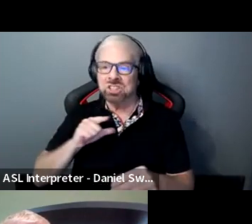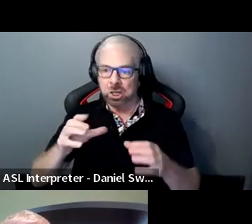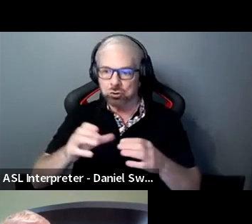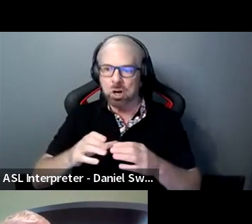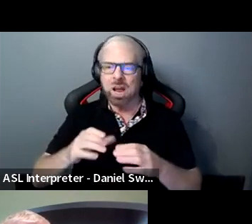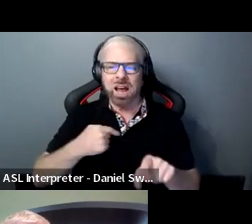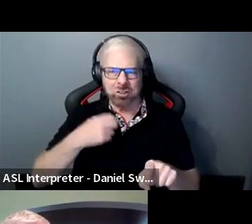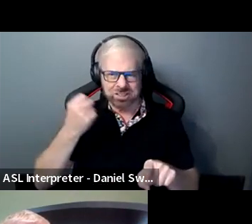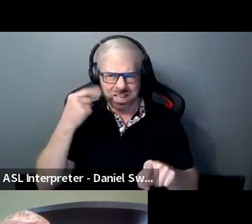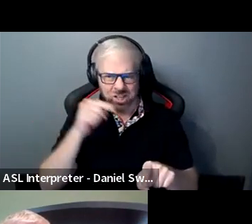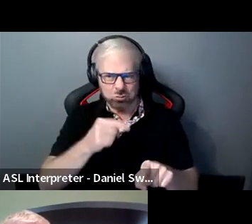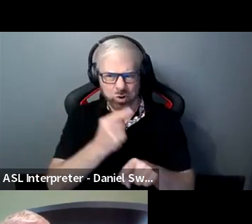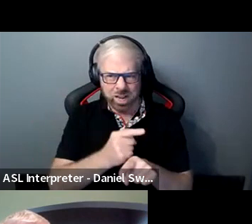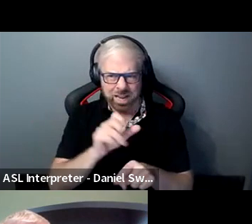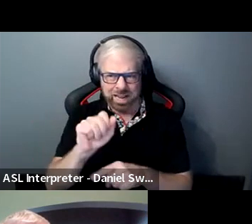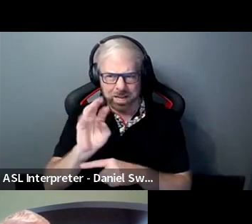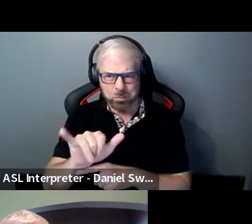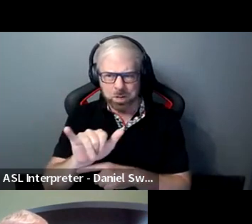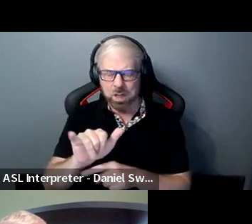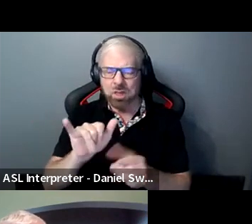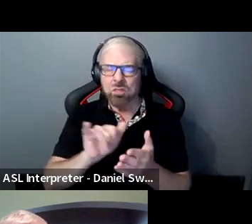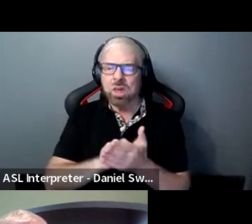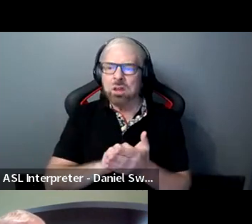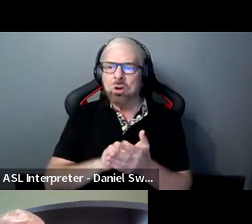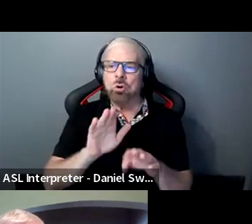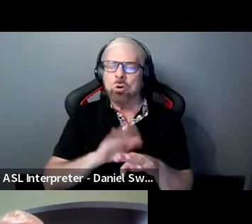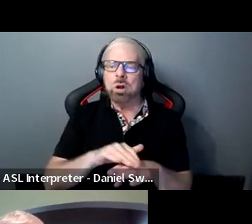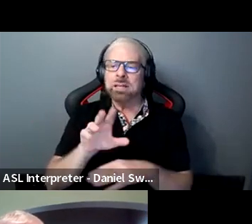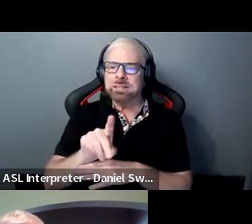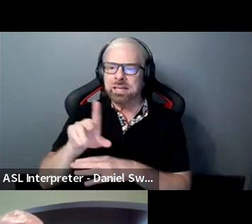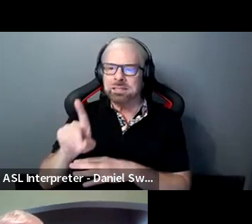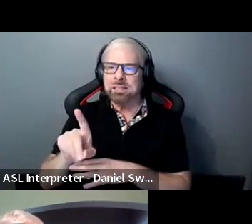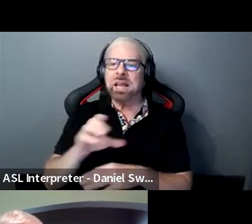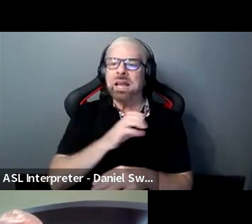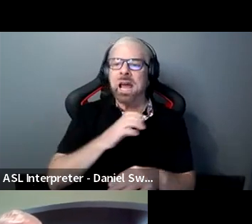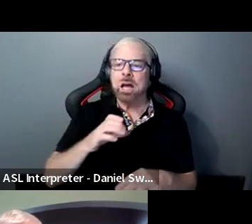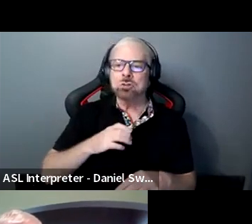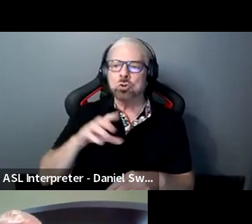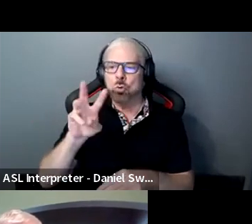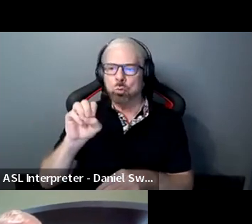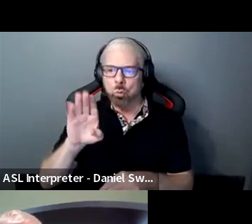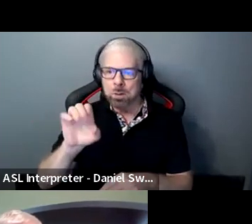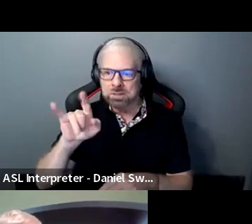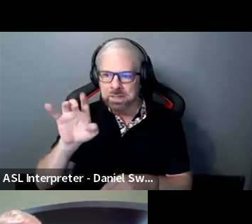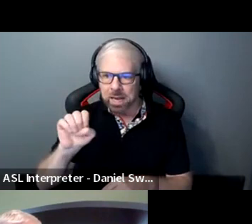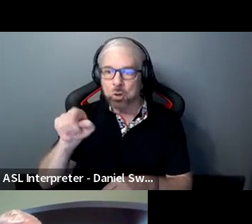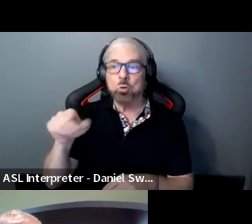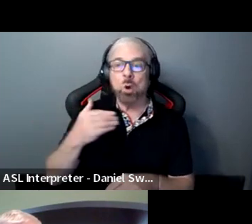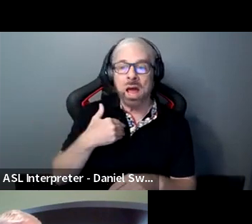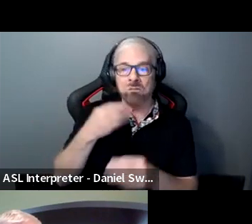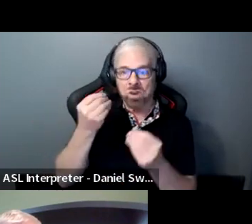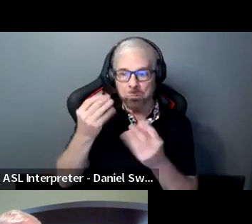this right, Amy, that on the DD Disabilities Council's website, there is information about how